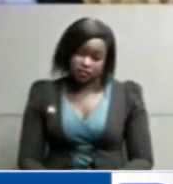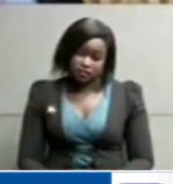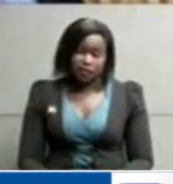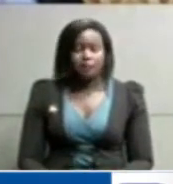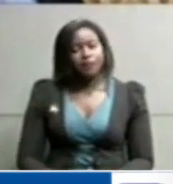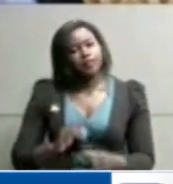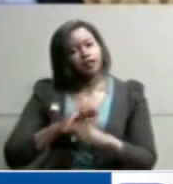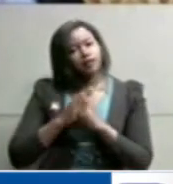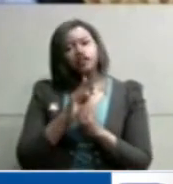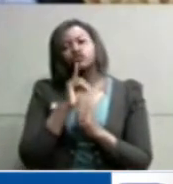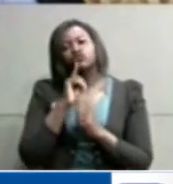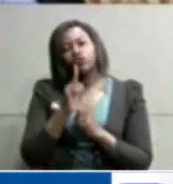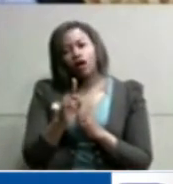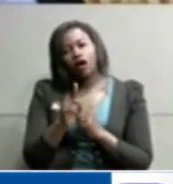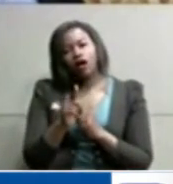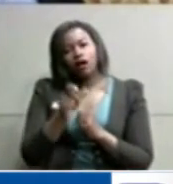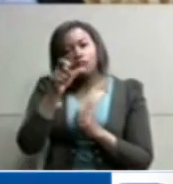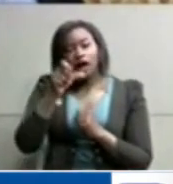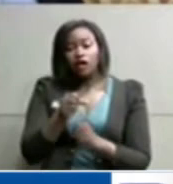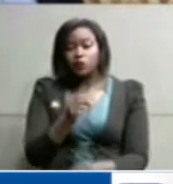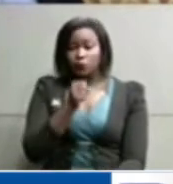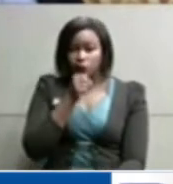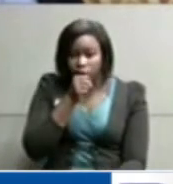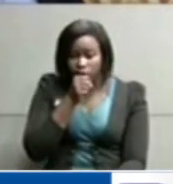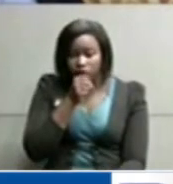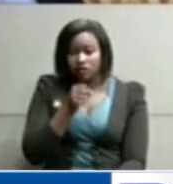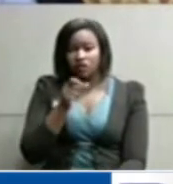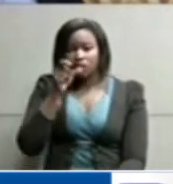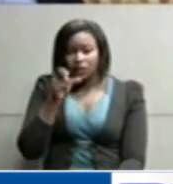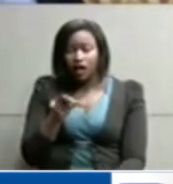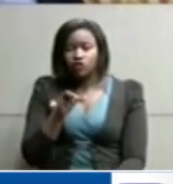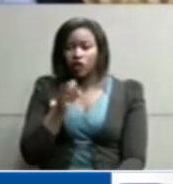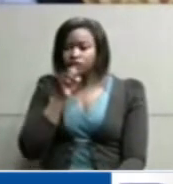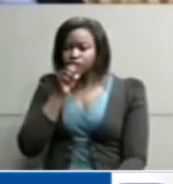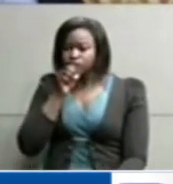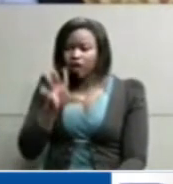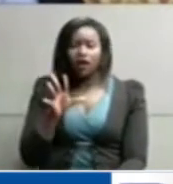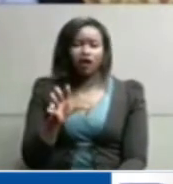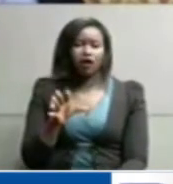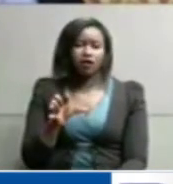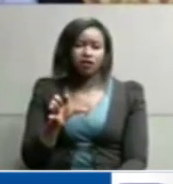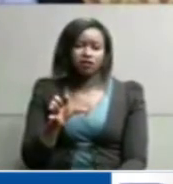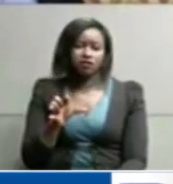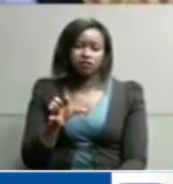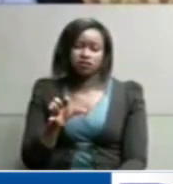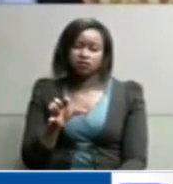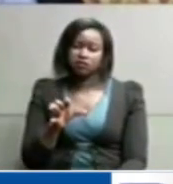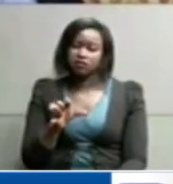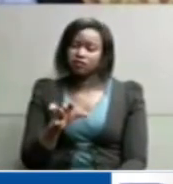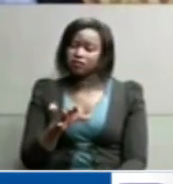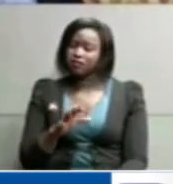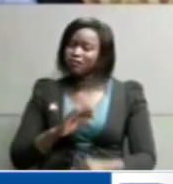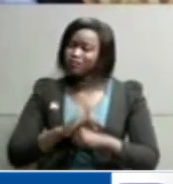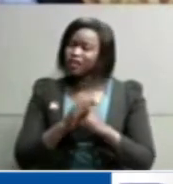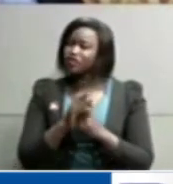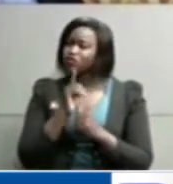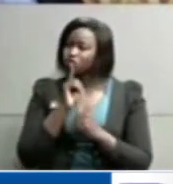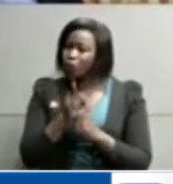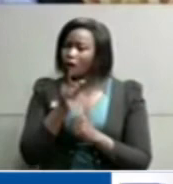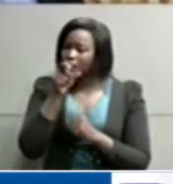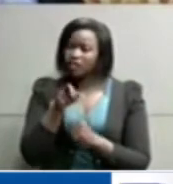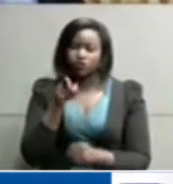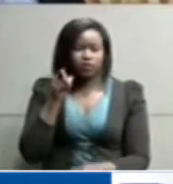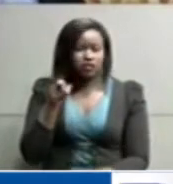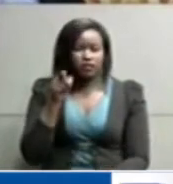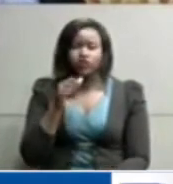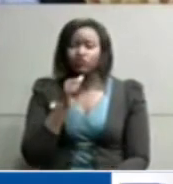ensure that nobody who is coughing, who is sneezing out, because you don't have the word. I cannot say kwetiamra. You cannot